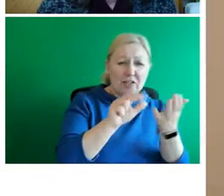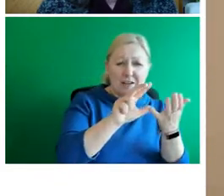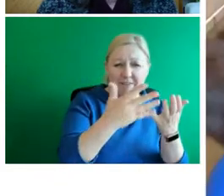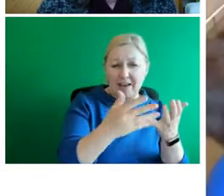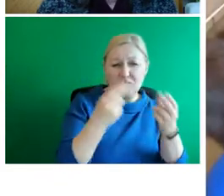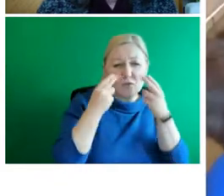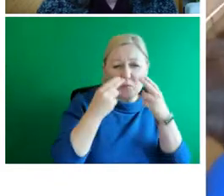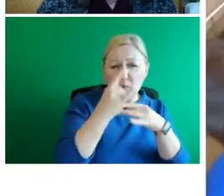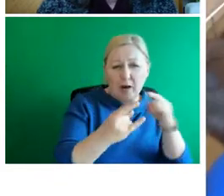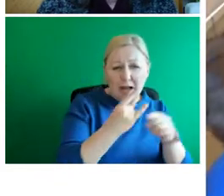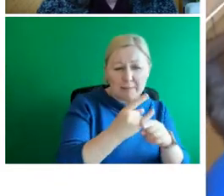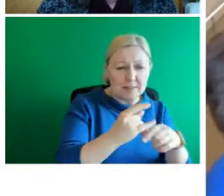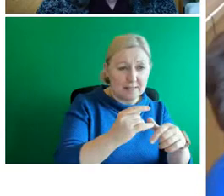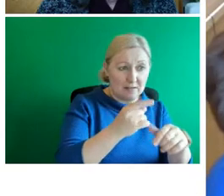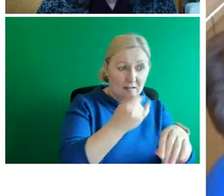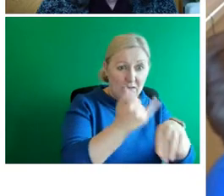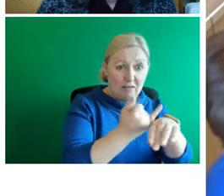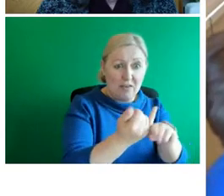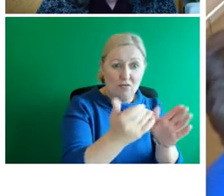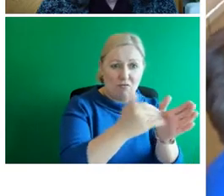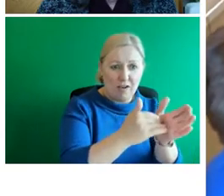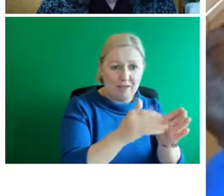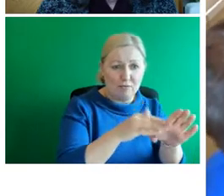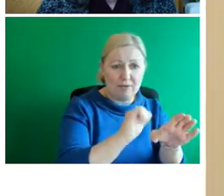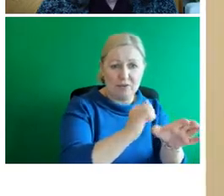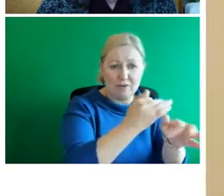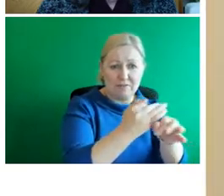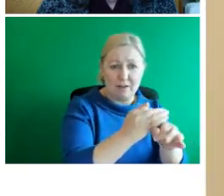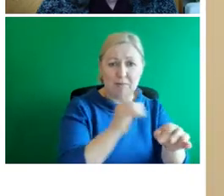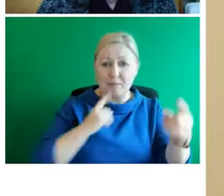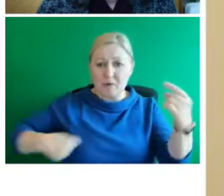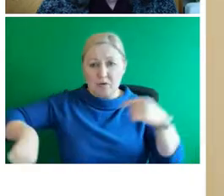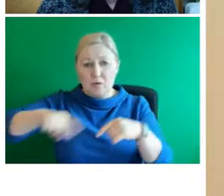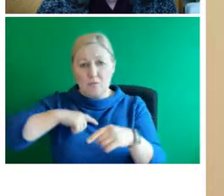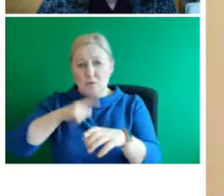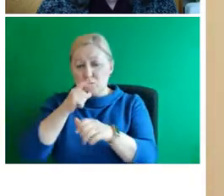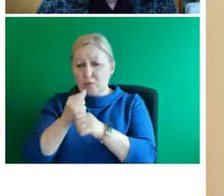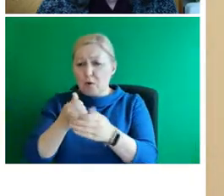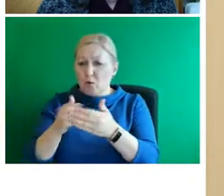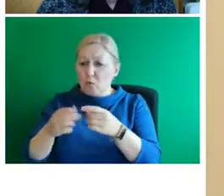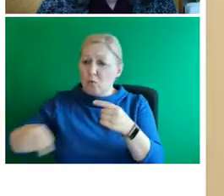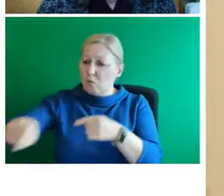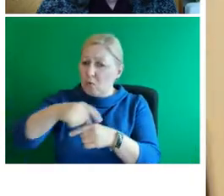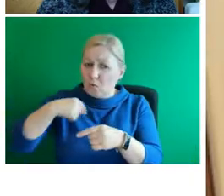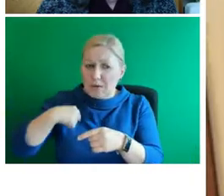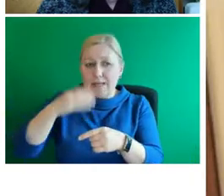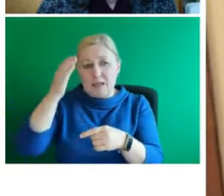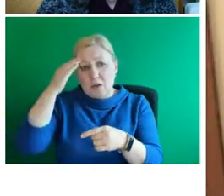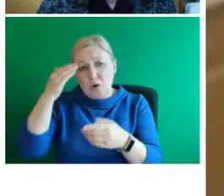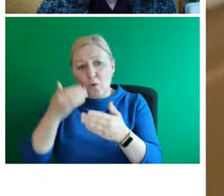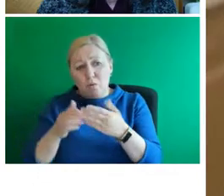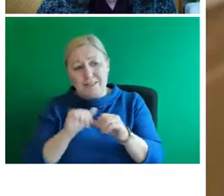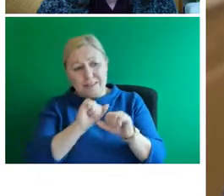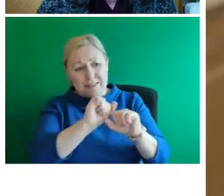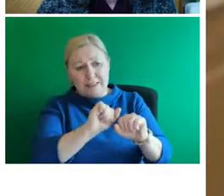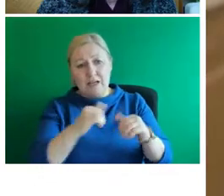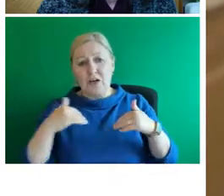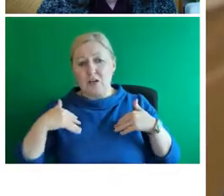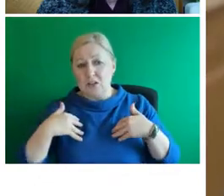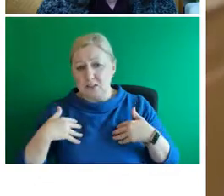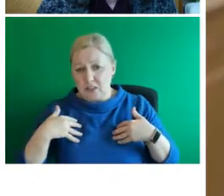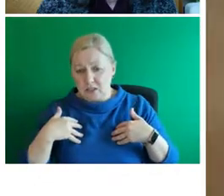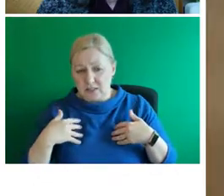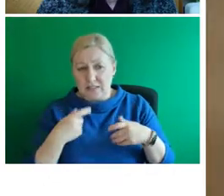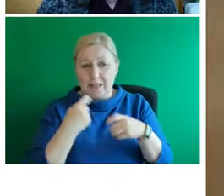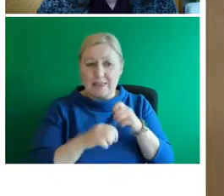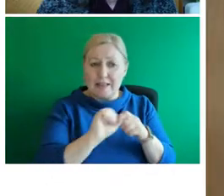and family and talk about the concerns that we know of. Then the family and the patient come in and we discuss